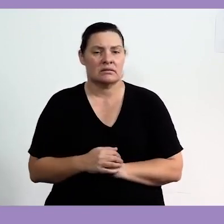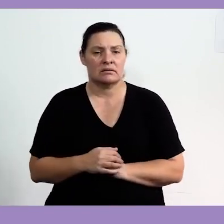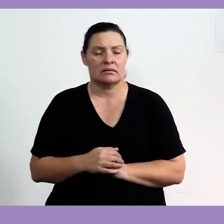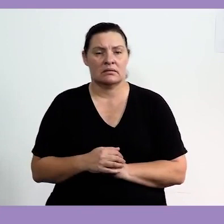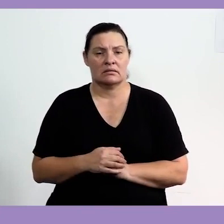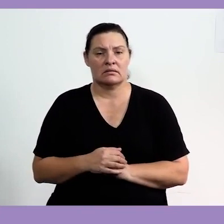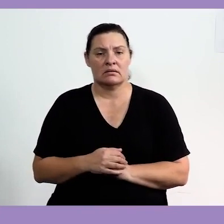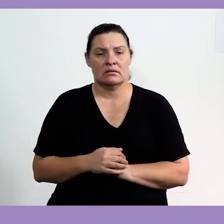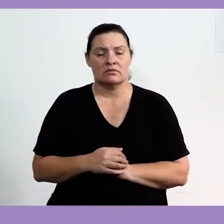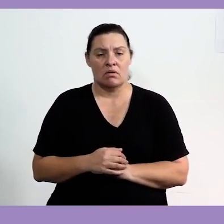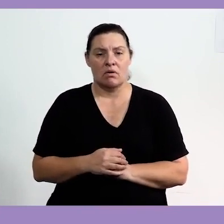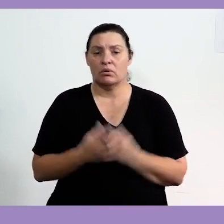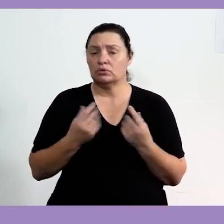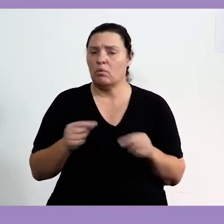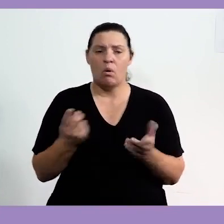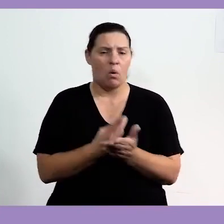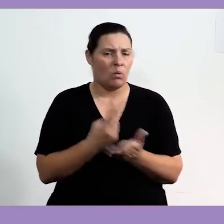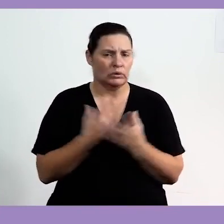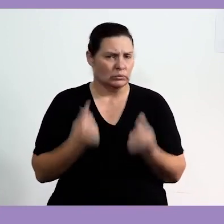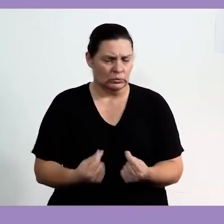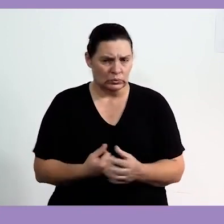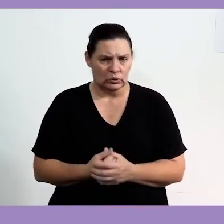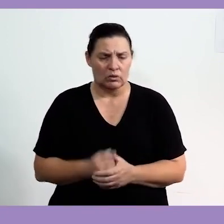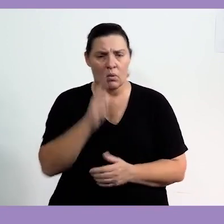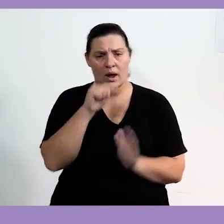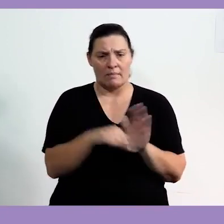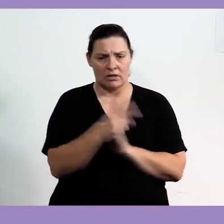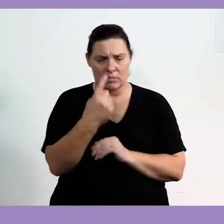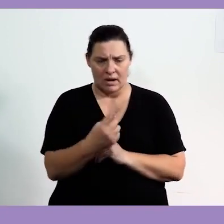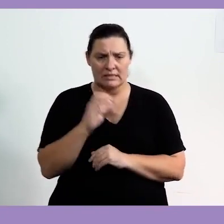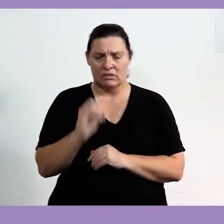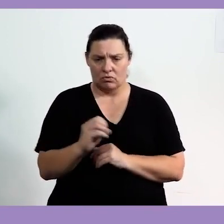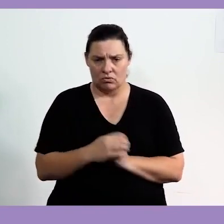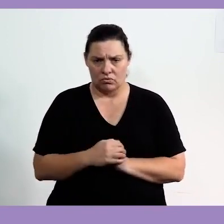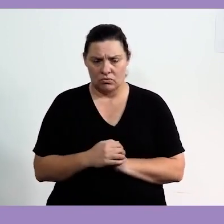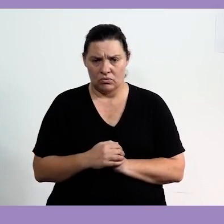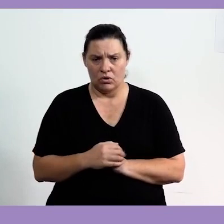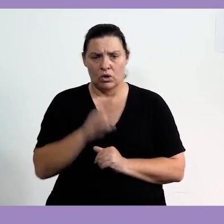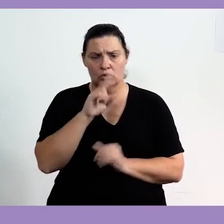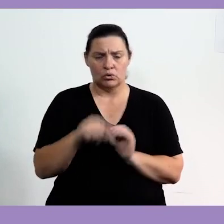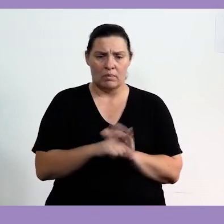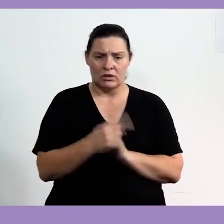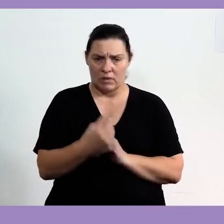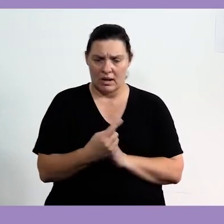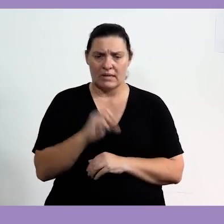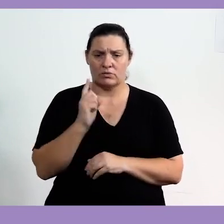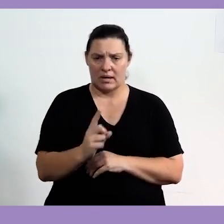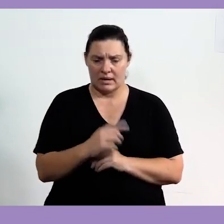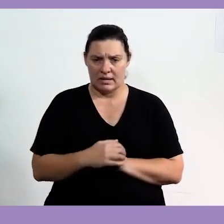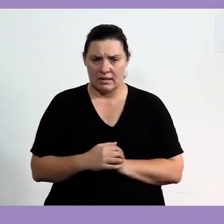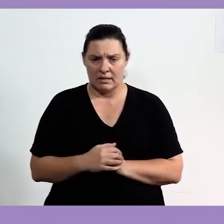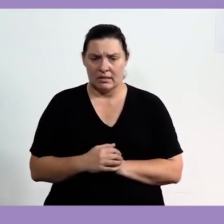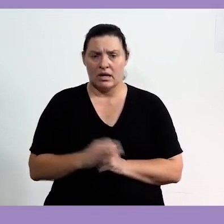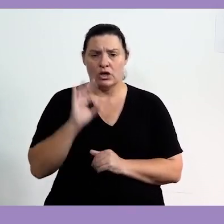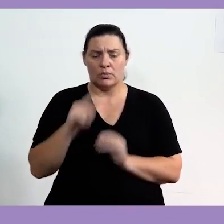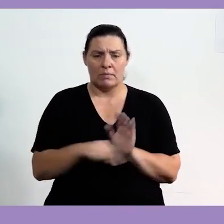here. So we are going to do what we've always been doing. 1 minus 1 is going to be 0. 2 minus 1 is going to be